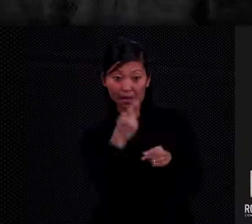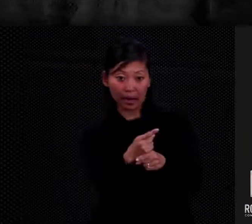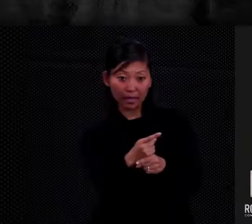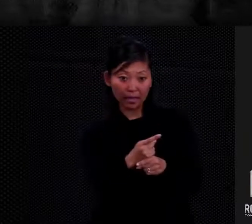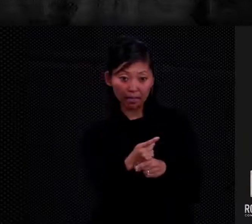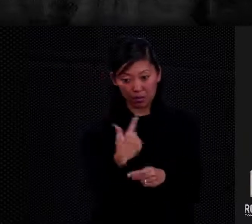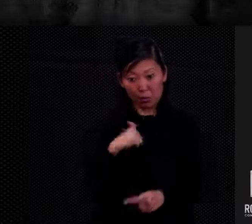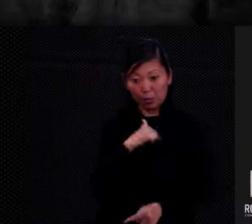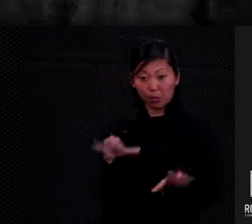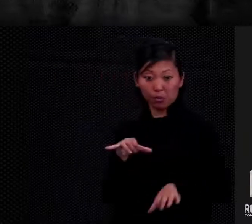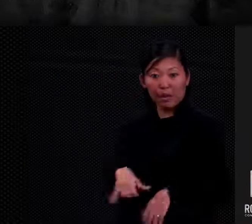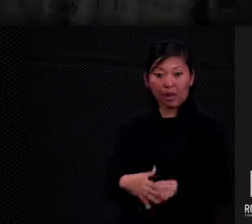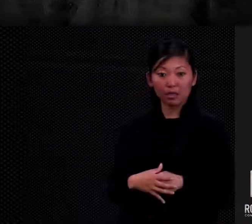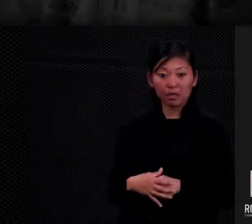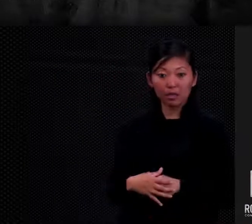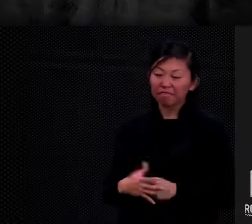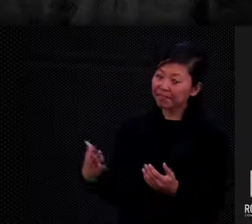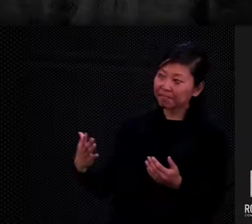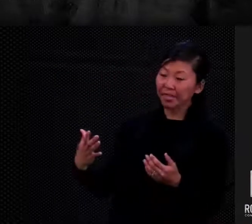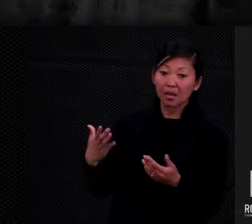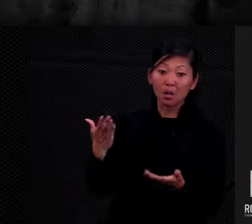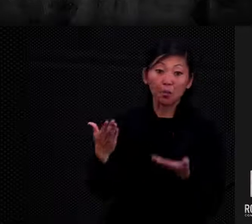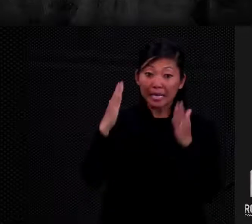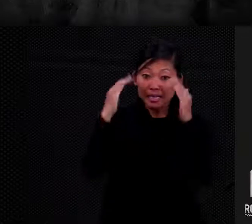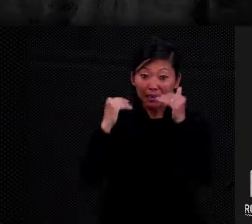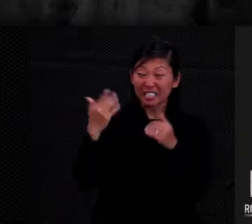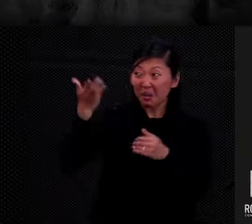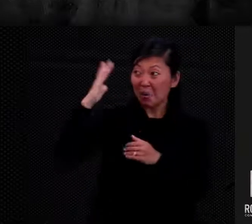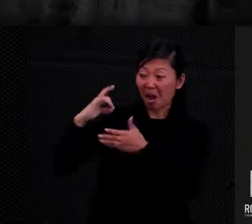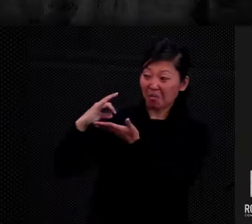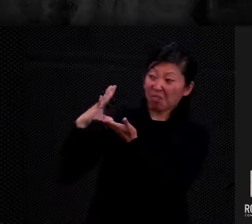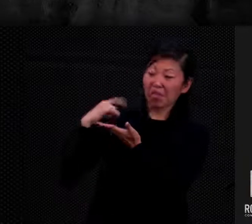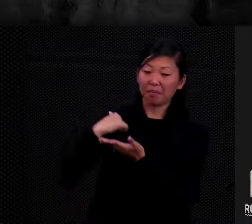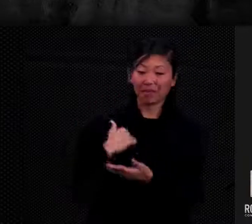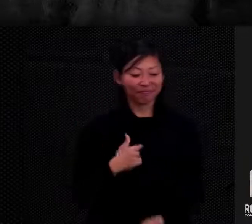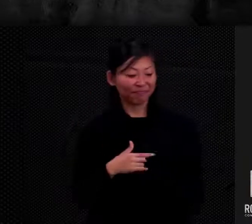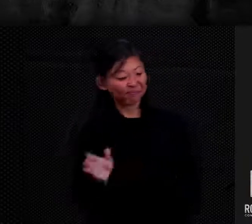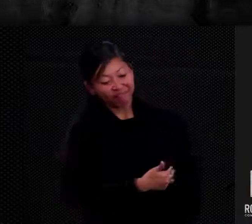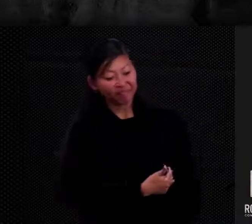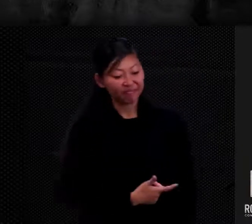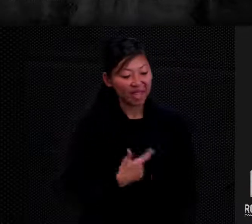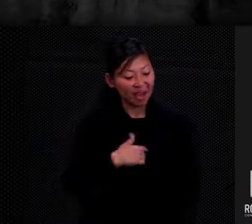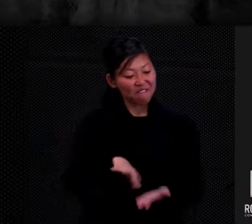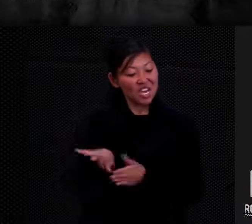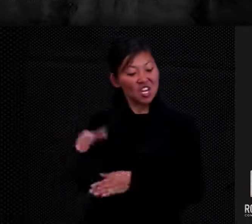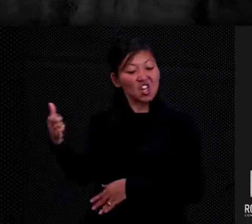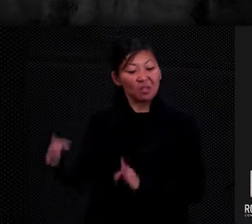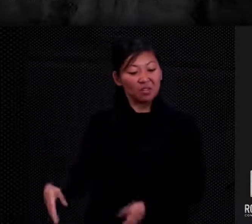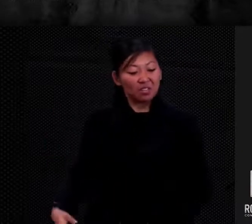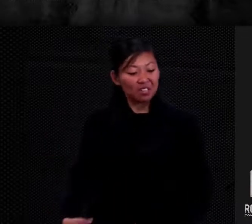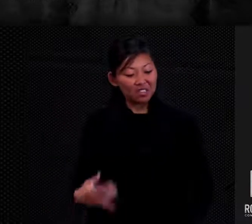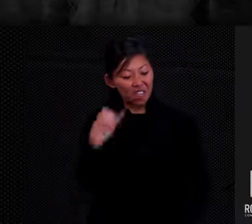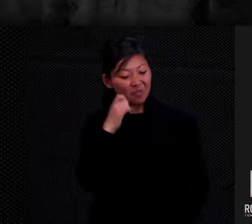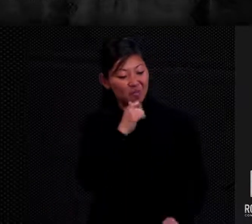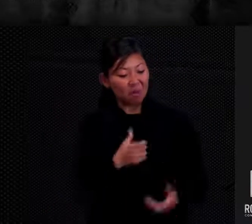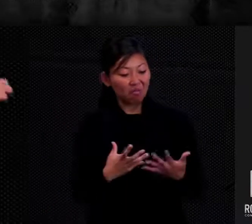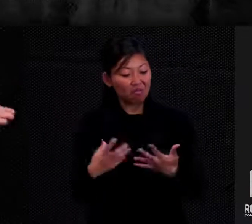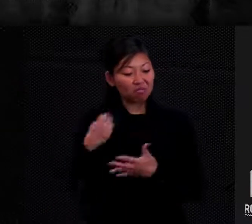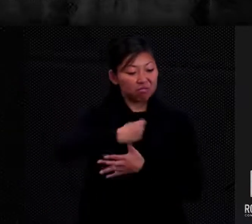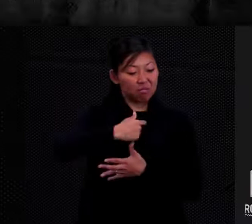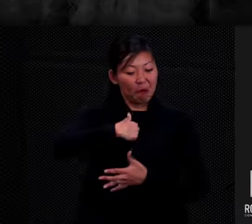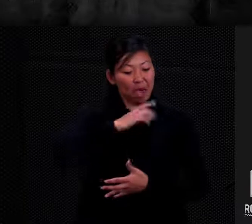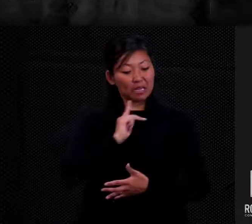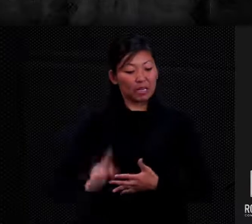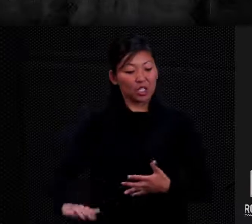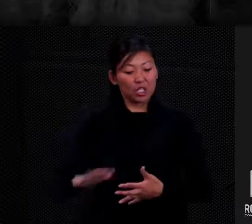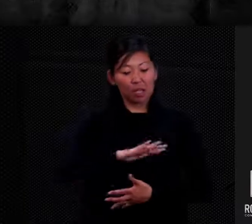serve us with spiritual divorce papers saying, "I'll find someone else. I mean, how could he possibly